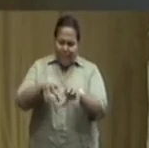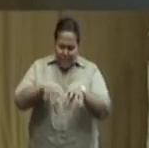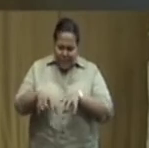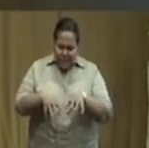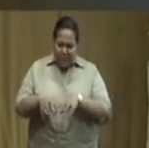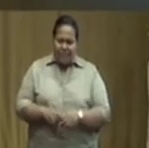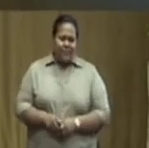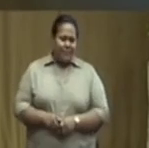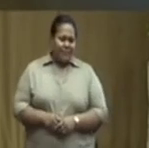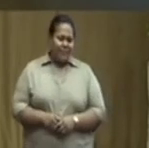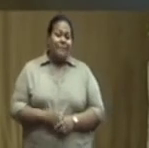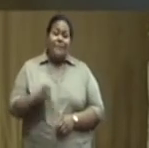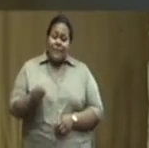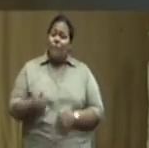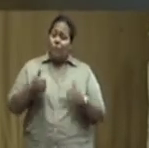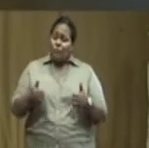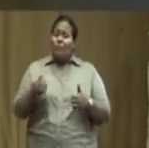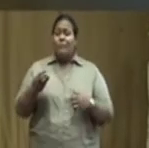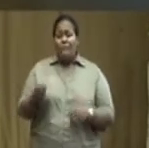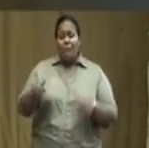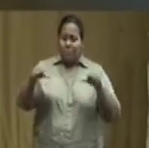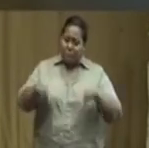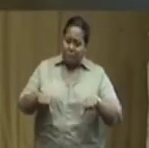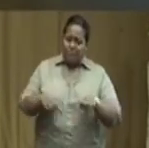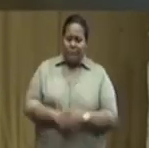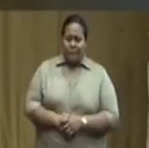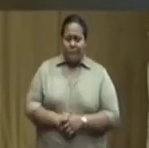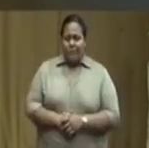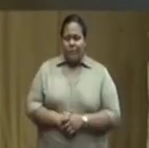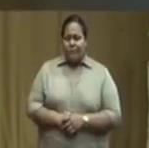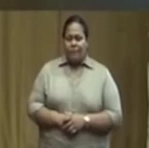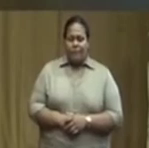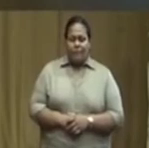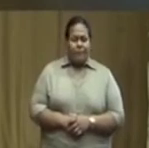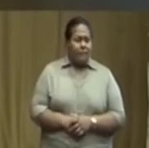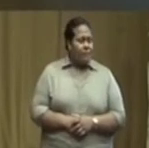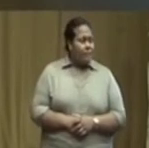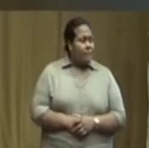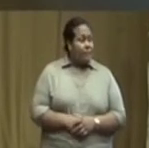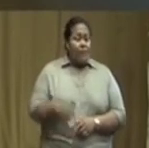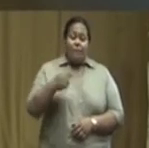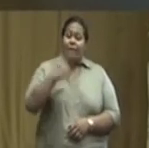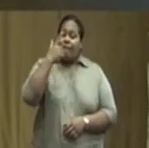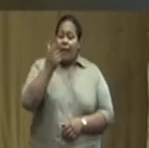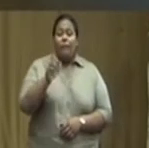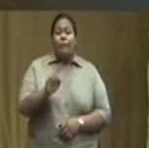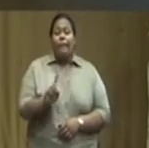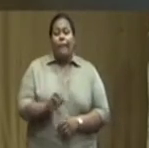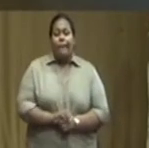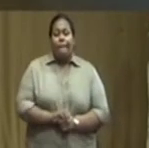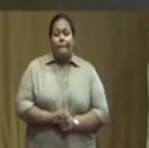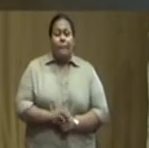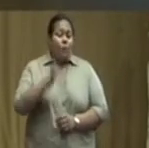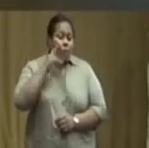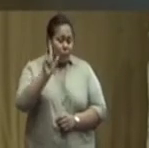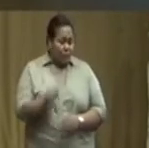were hopeless, and some, like that one, were interesting and useful. Now, what I found doing this is that by halfway